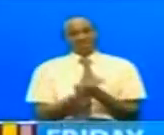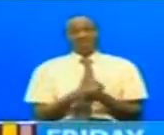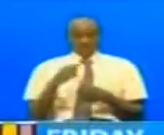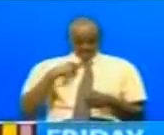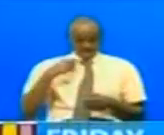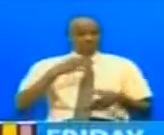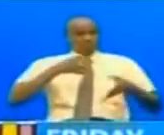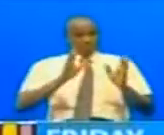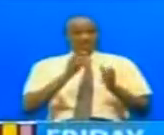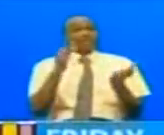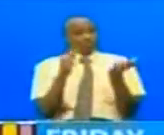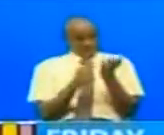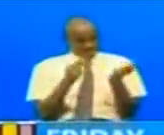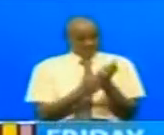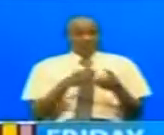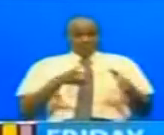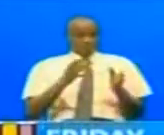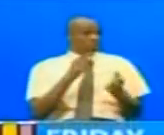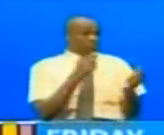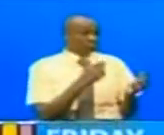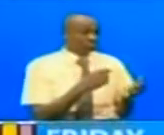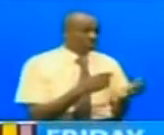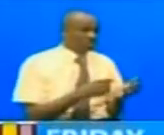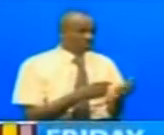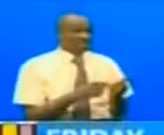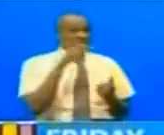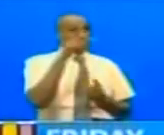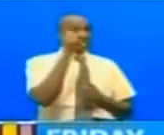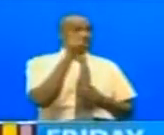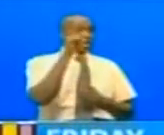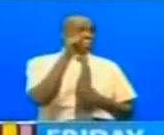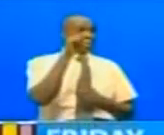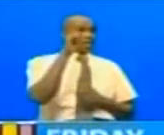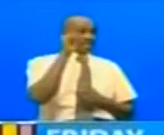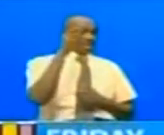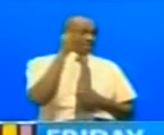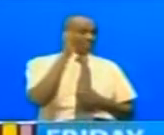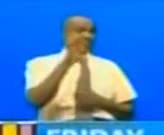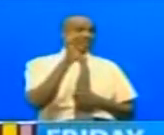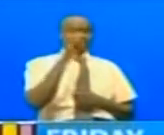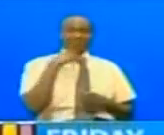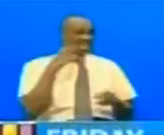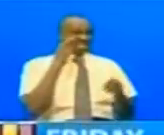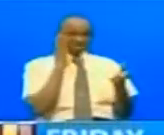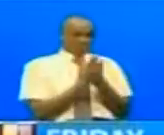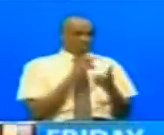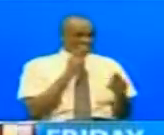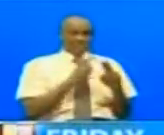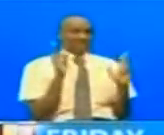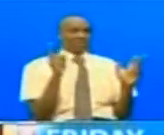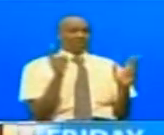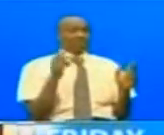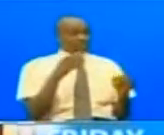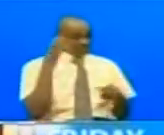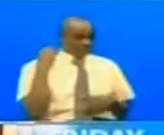Uganda. Mm-hmm. In Uganda. And even the name Kalembe was a nickname. Ah, okay. It was because